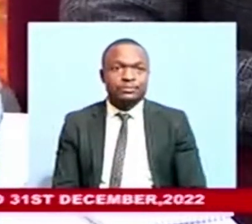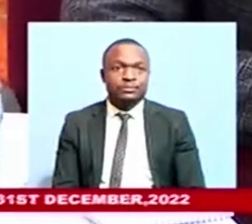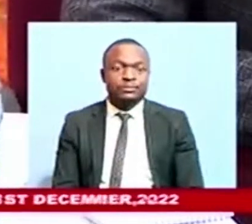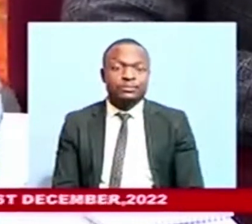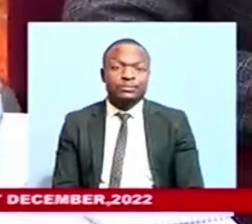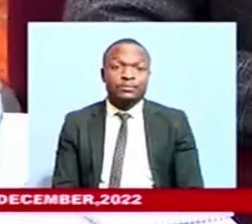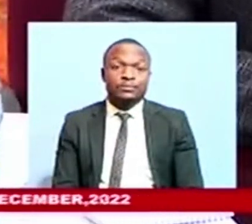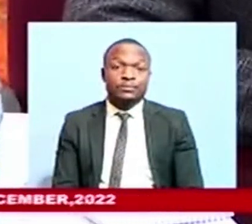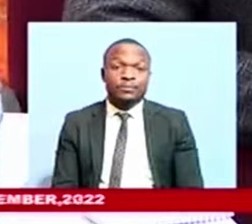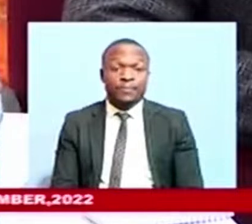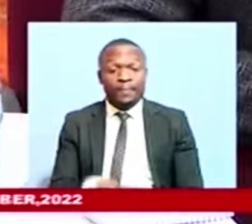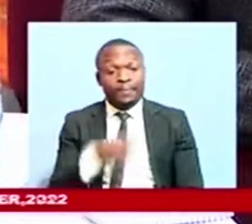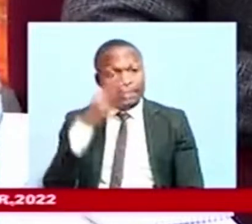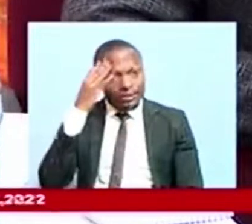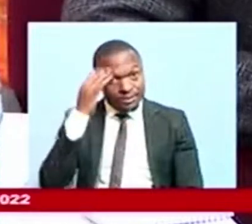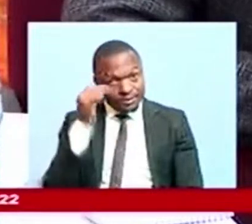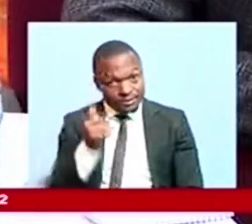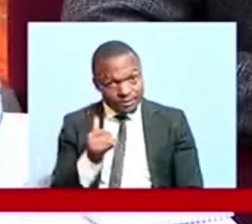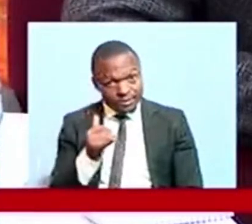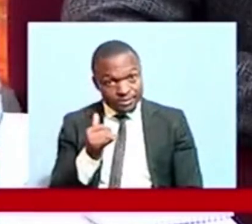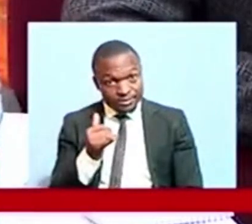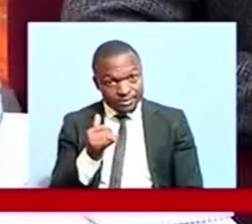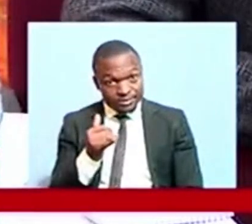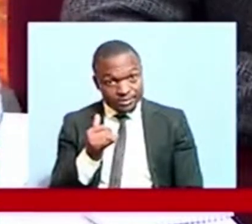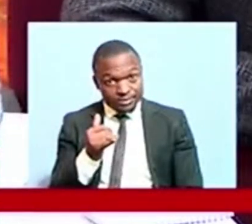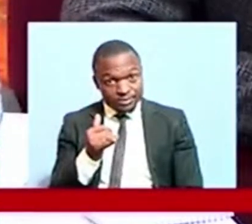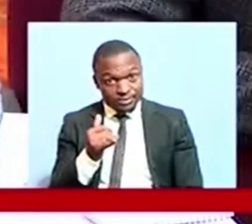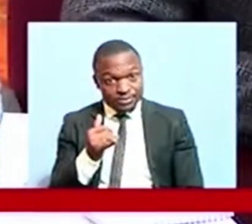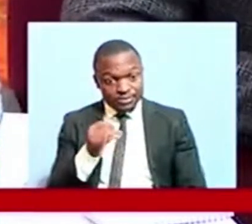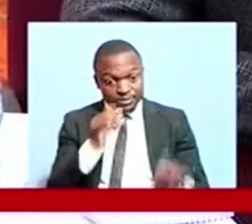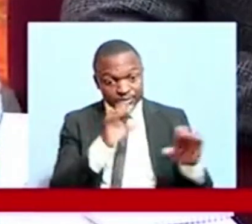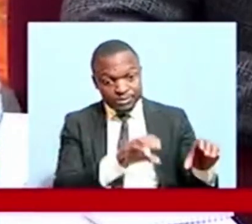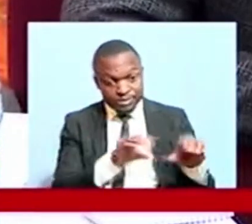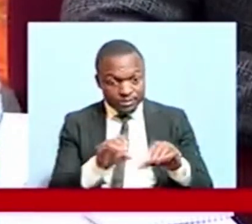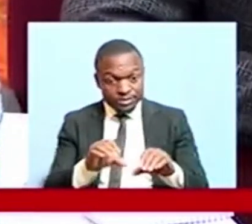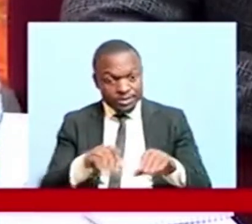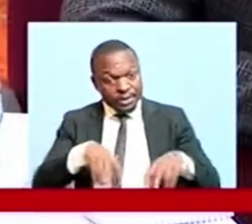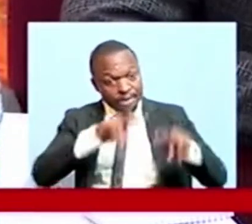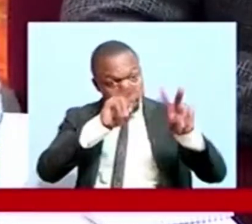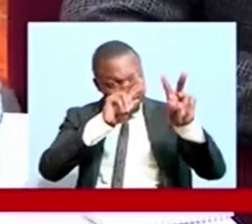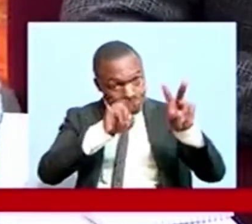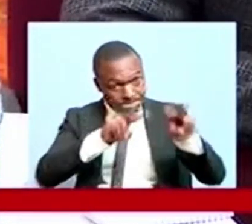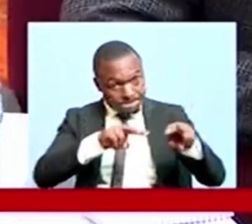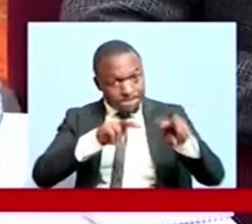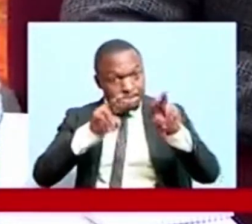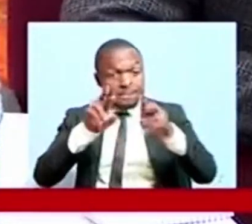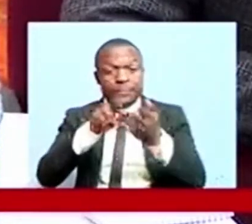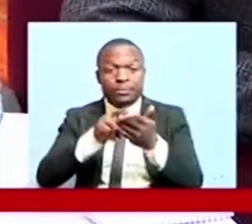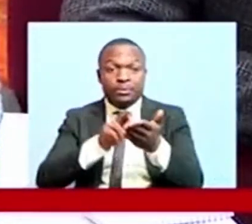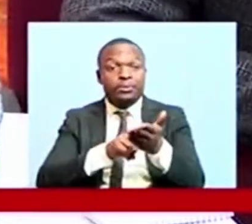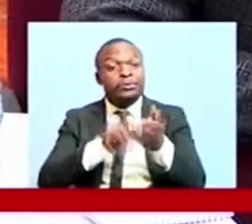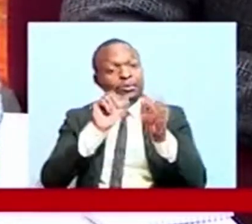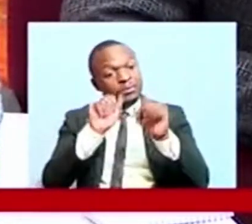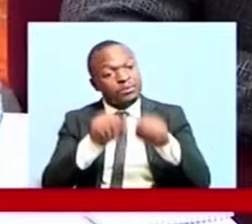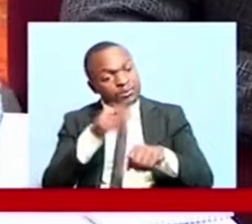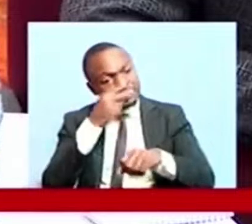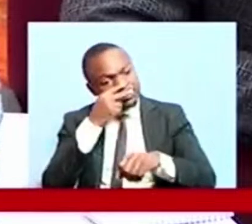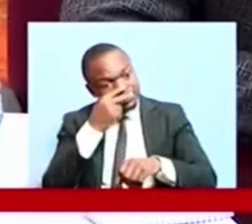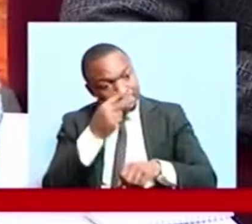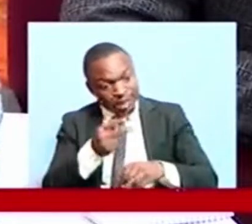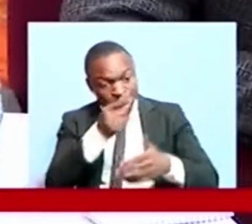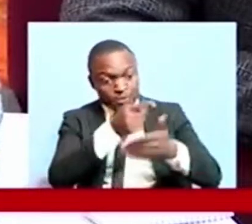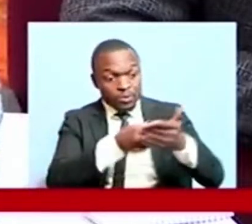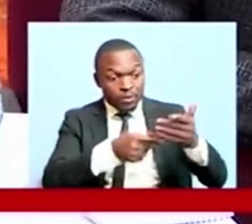I'm sure that's why we undertook the monitoring report, so that we are able to see physically what the